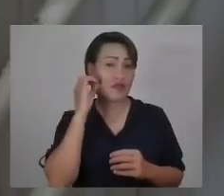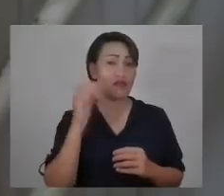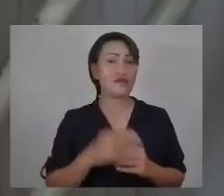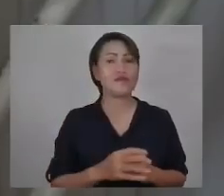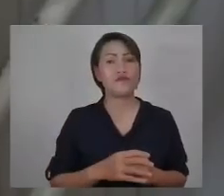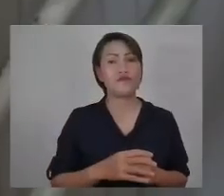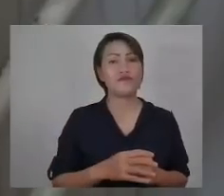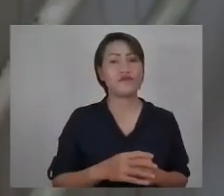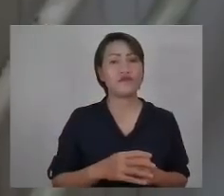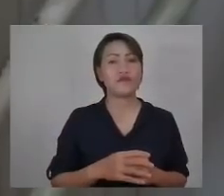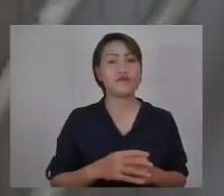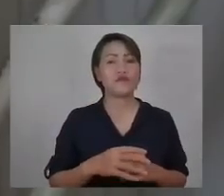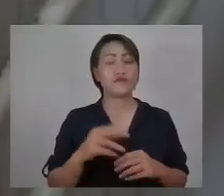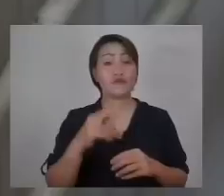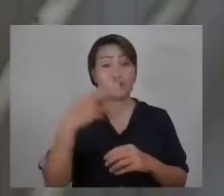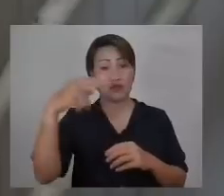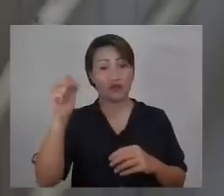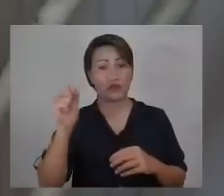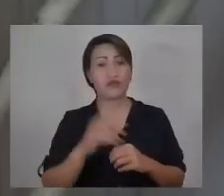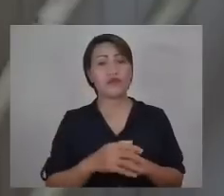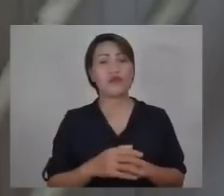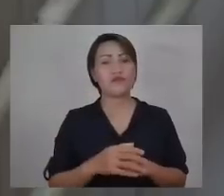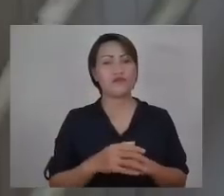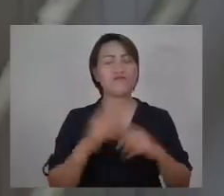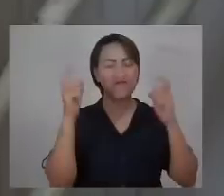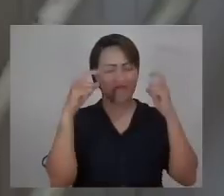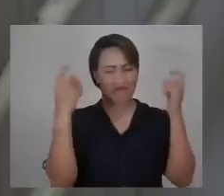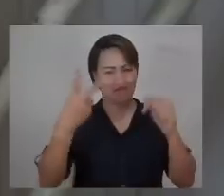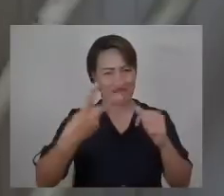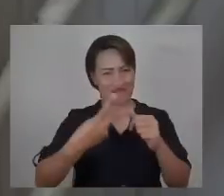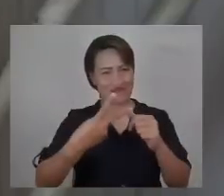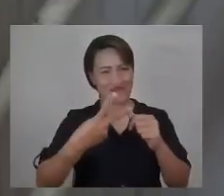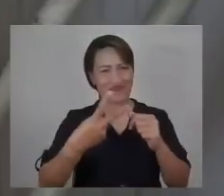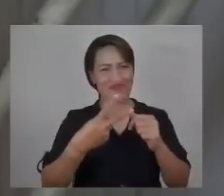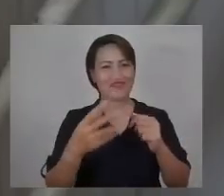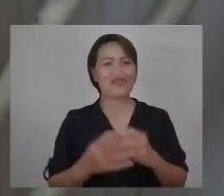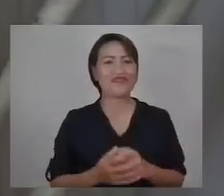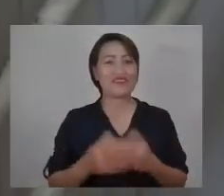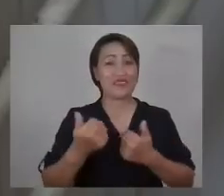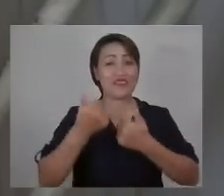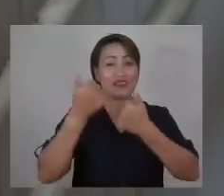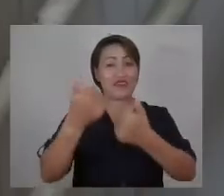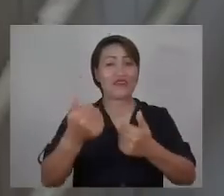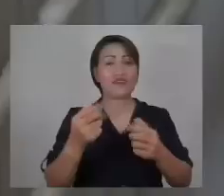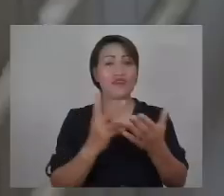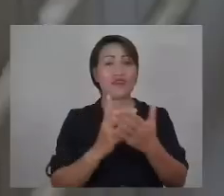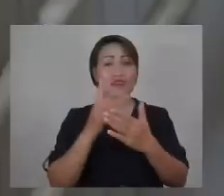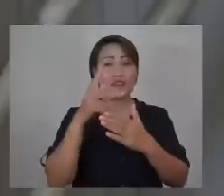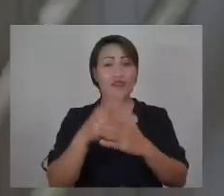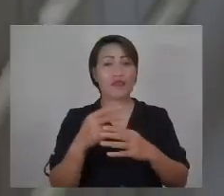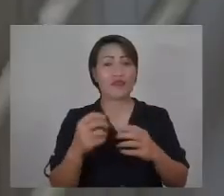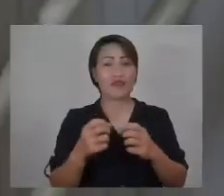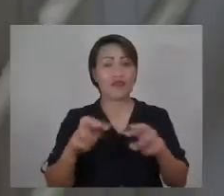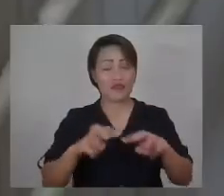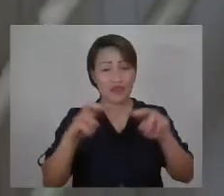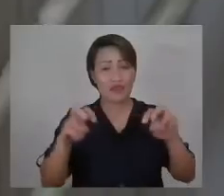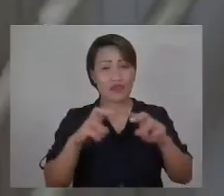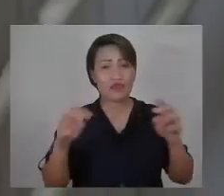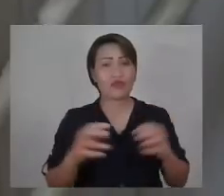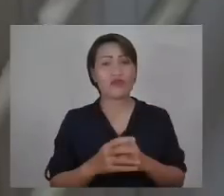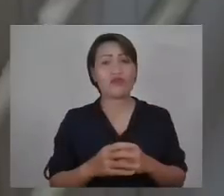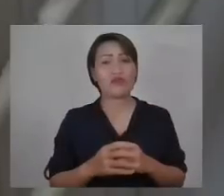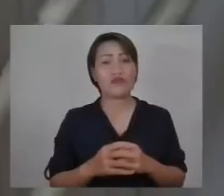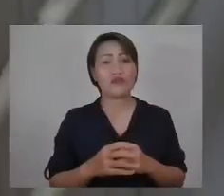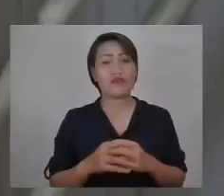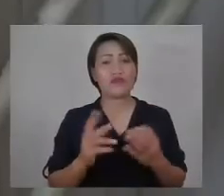High School won the second grand award in the plant sciences on their research on organic